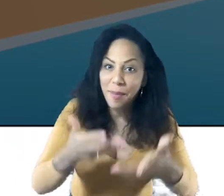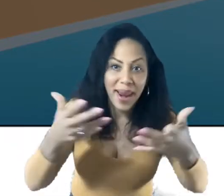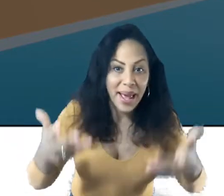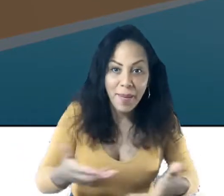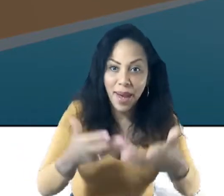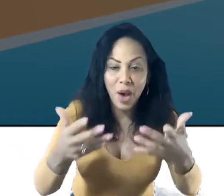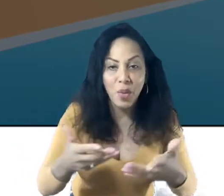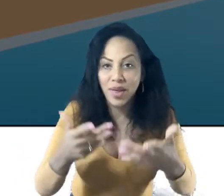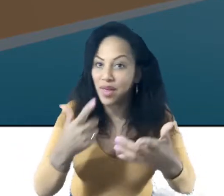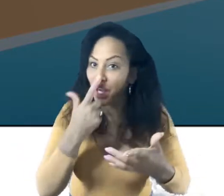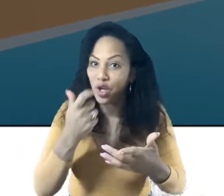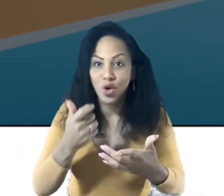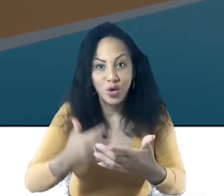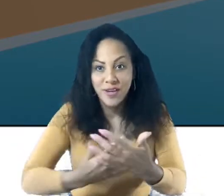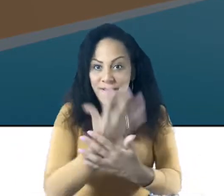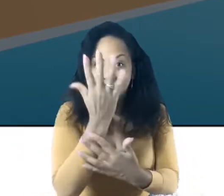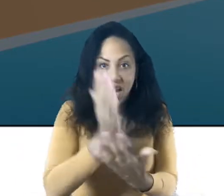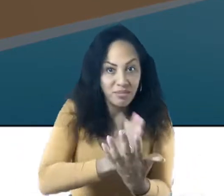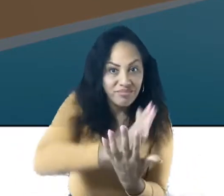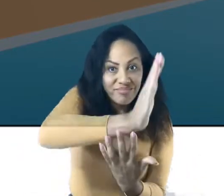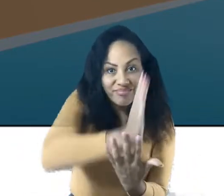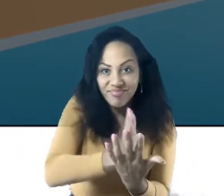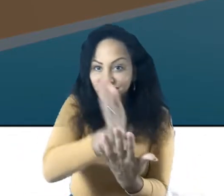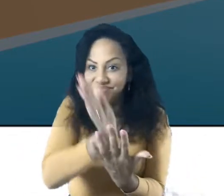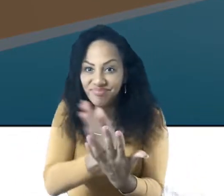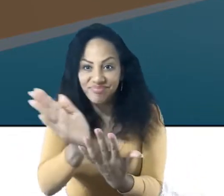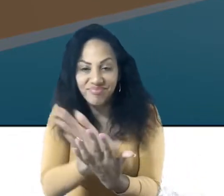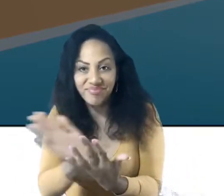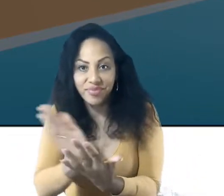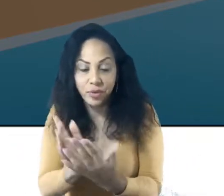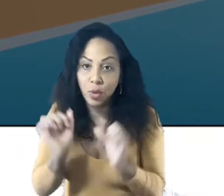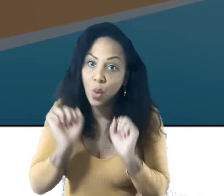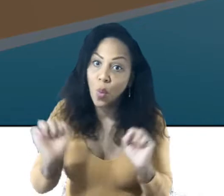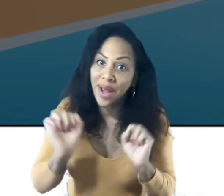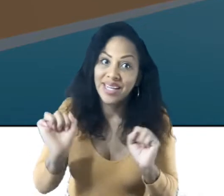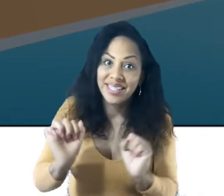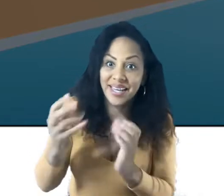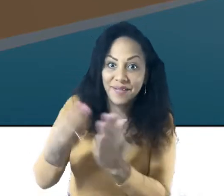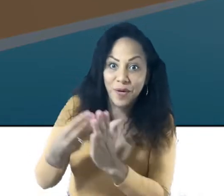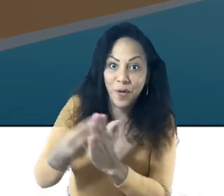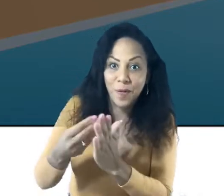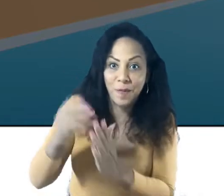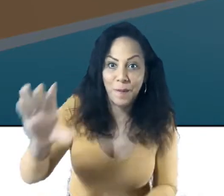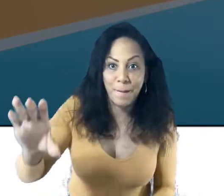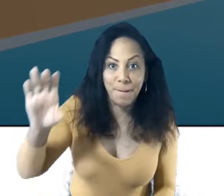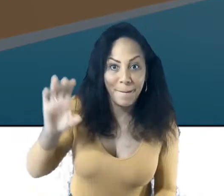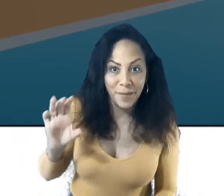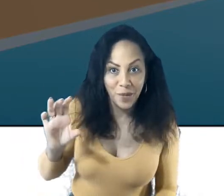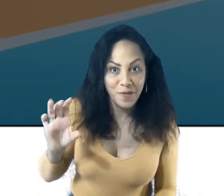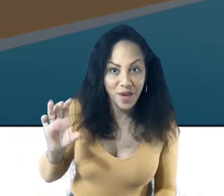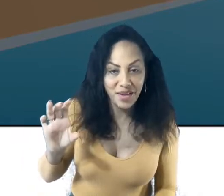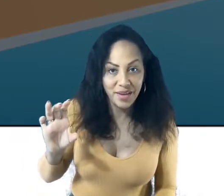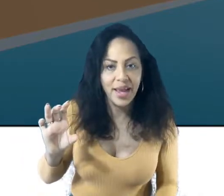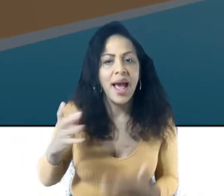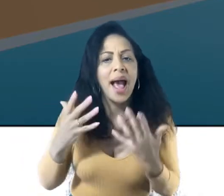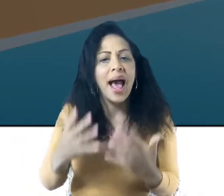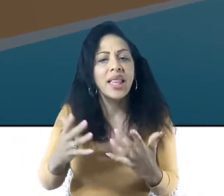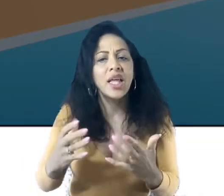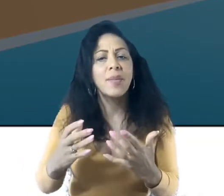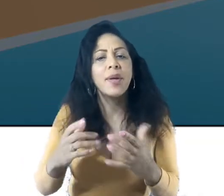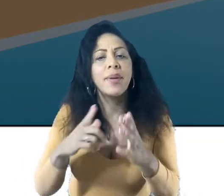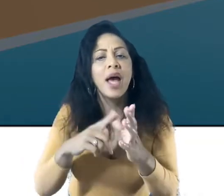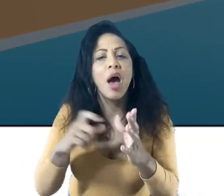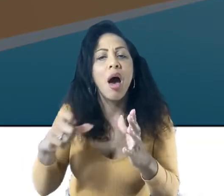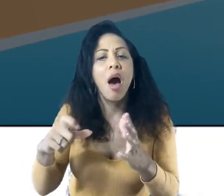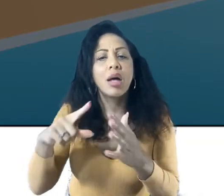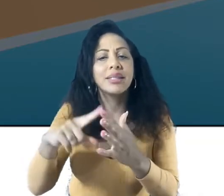to continue with it into the next phase. At the moment we're supported by Arts Council England, Feast, which is an organisation in